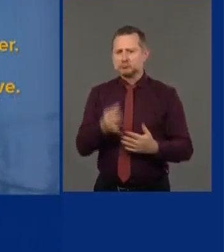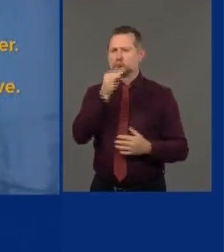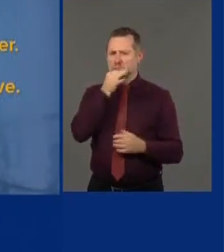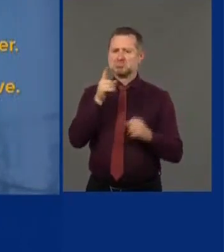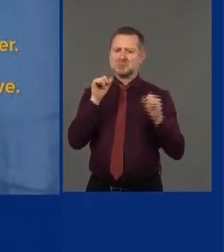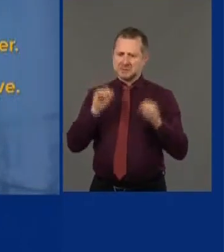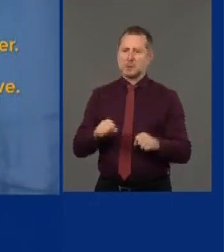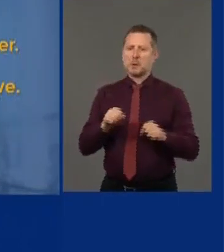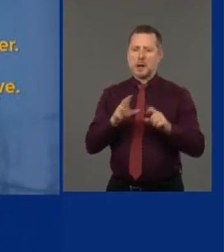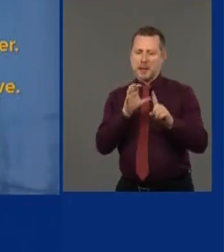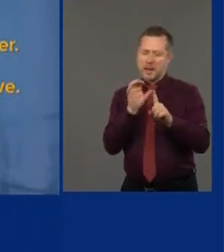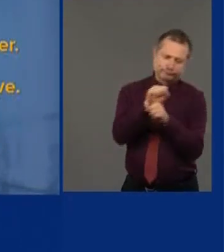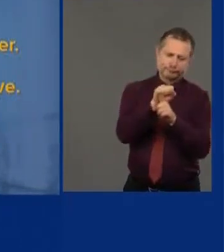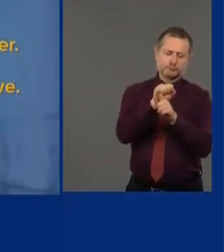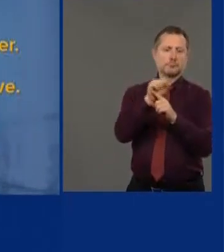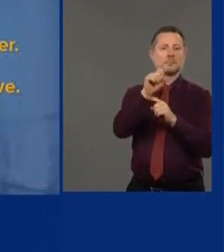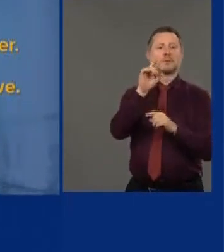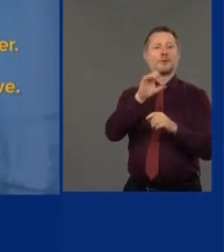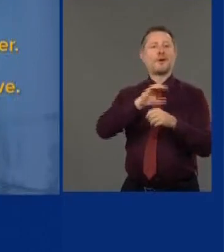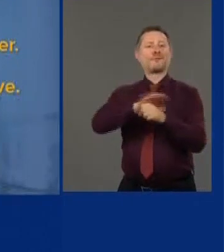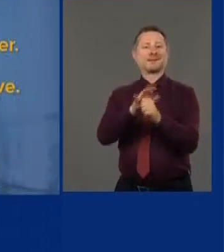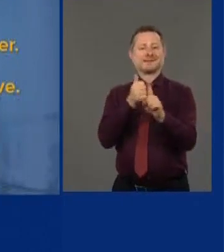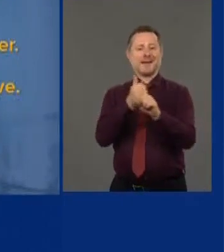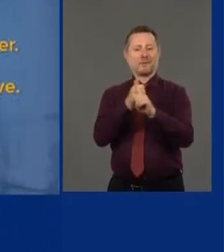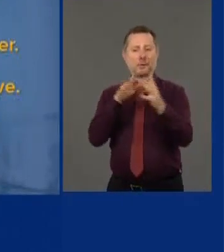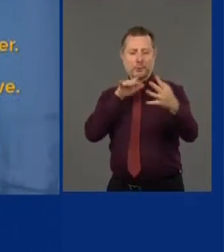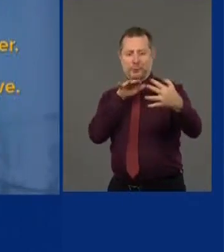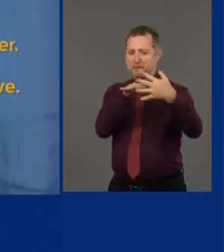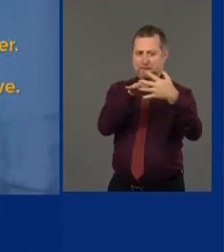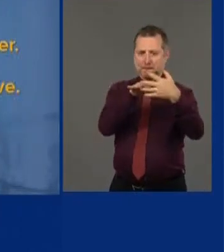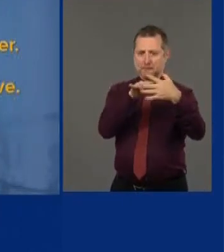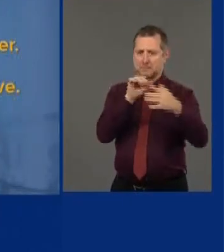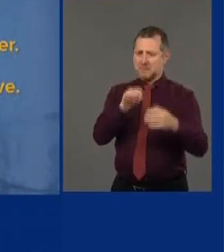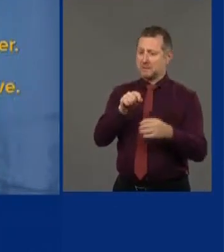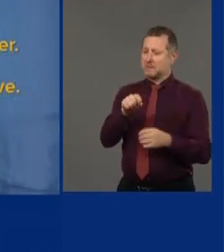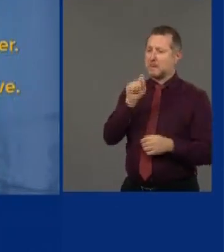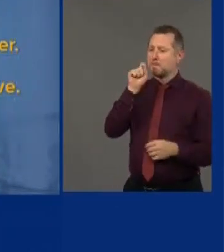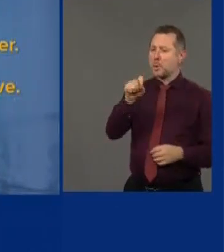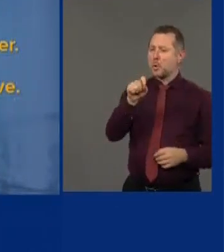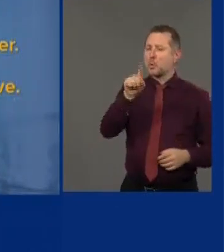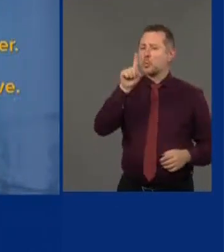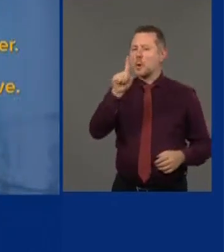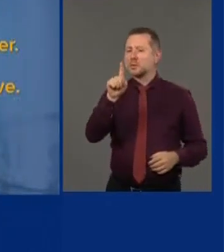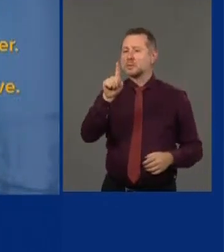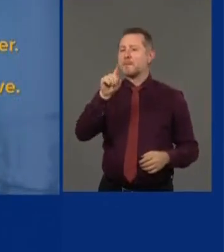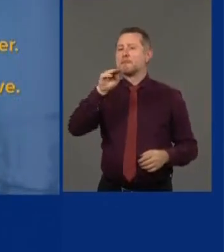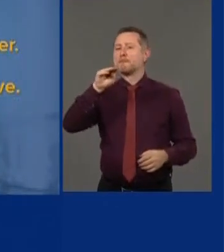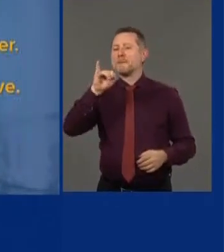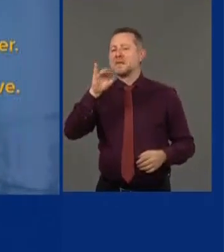the COVID virus. The COVID virus is 0.1 microns. There